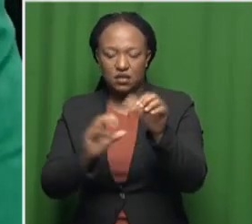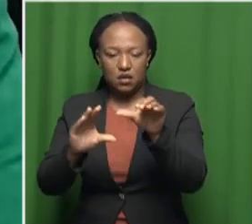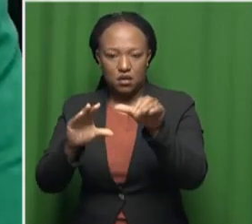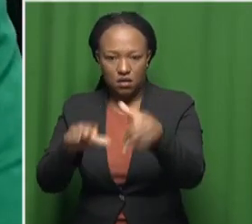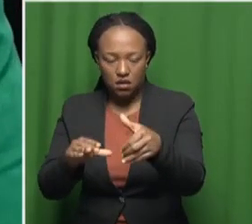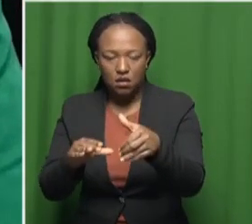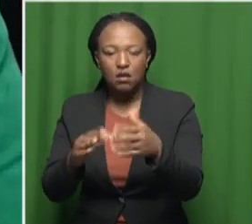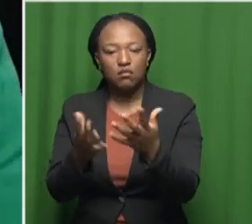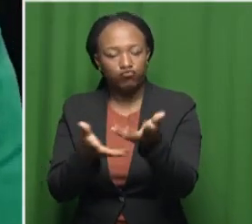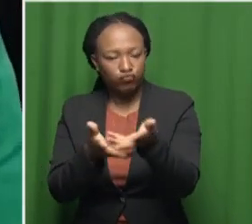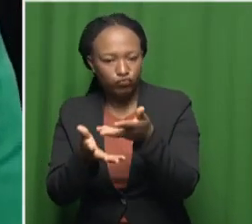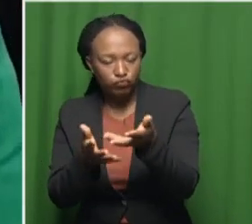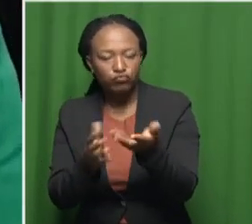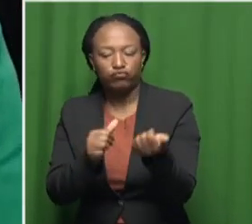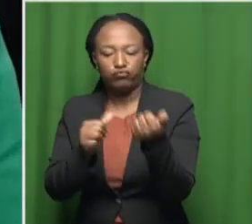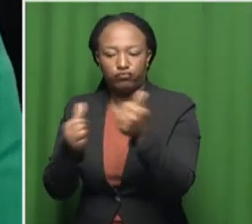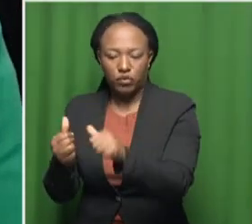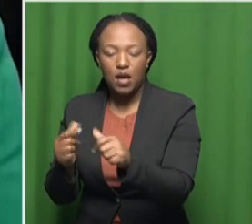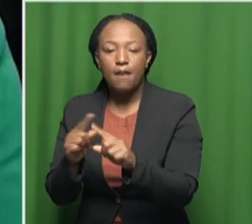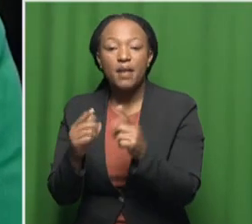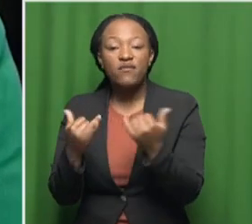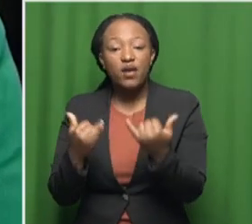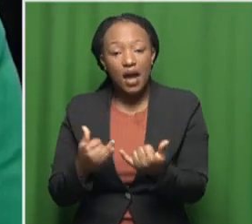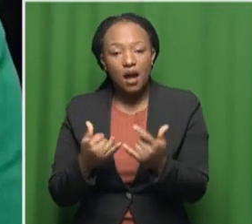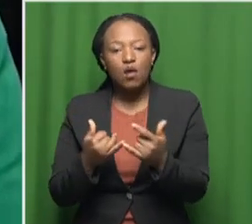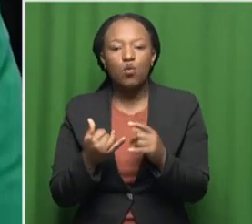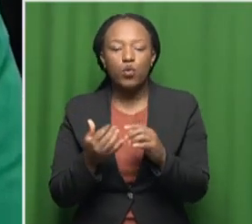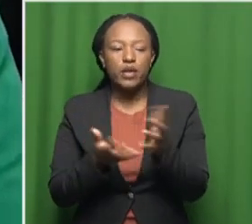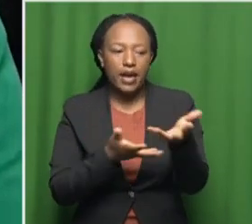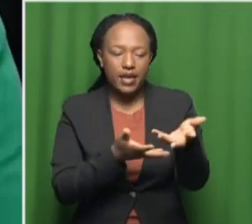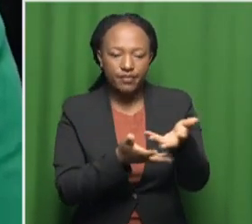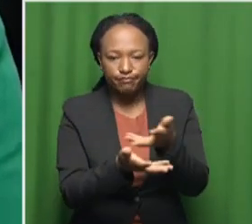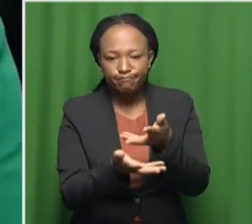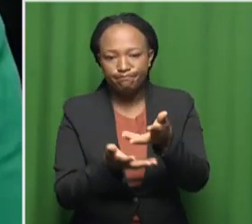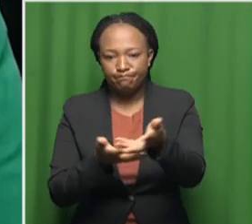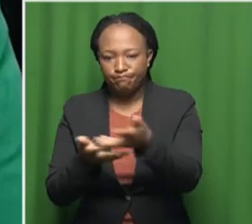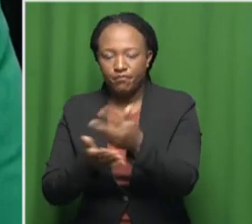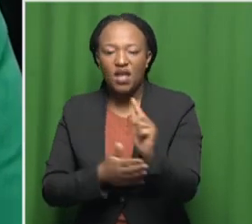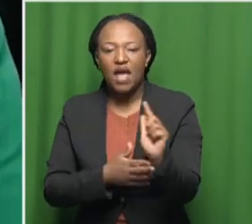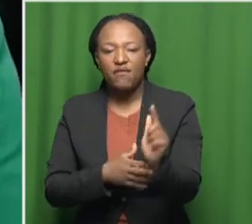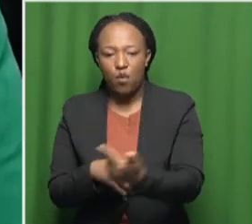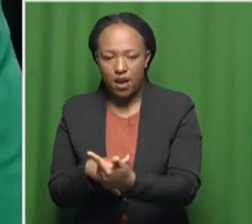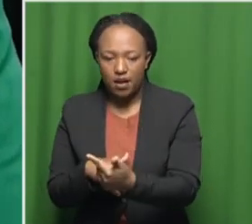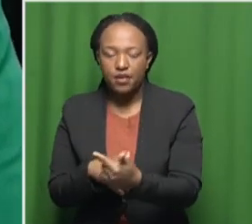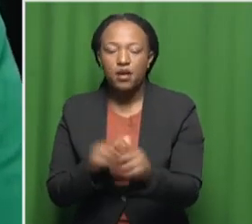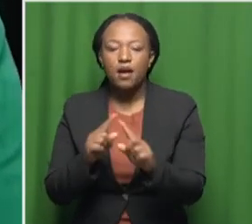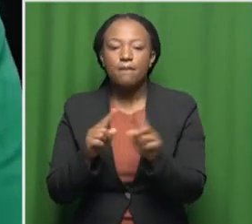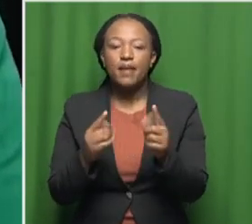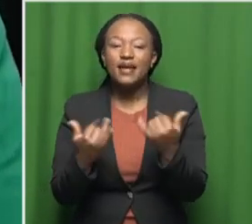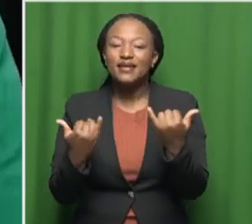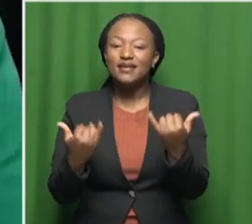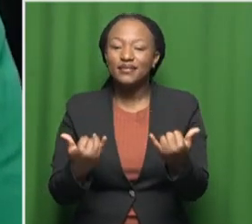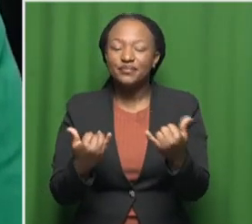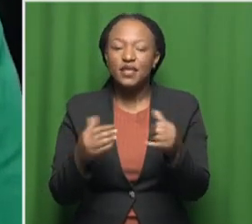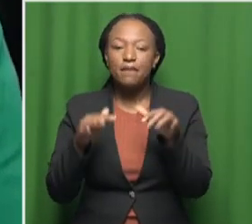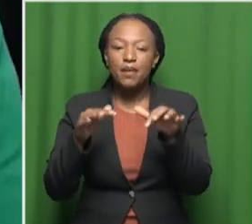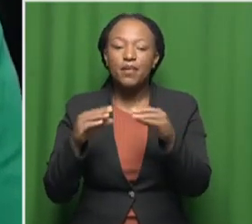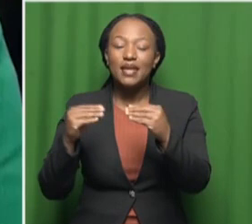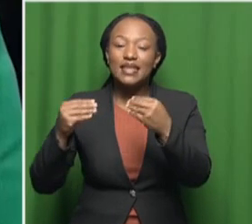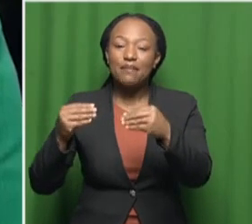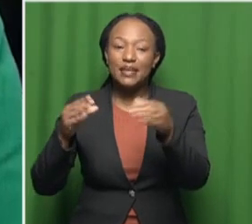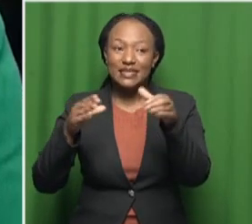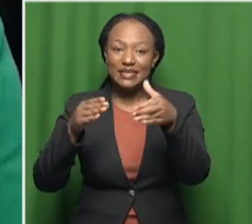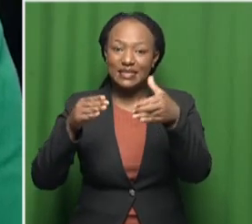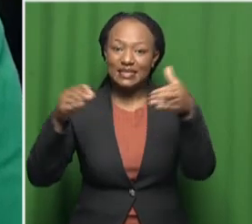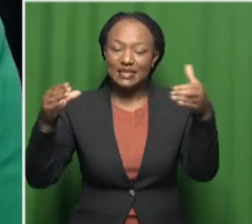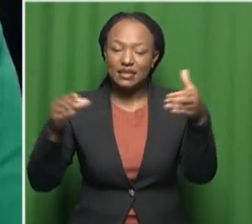now. We're engaging everyone, as I'm saying. But at the center of it is the will from the entrepreneurs to